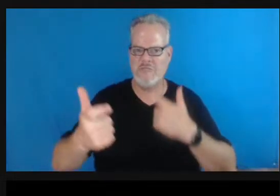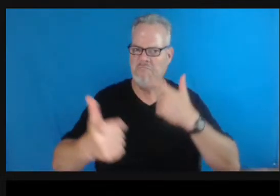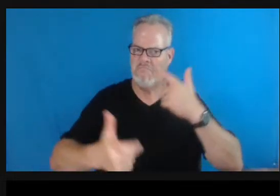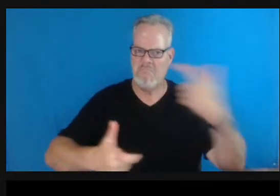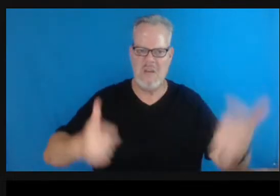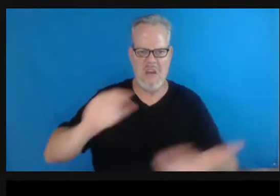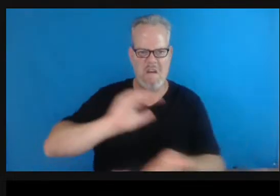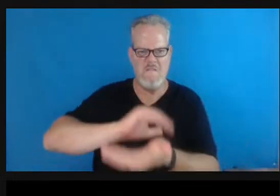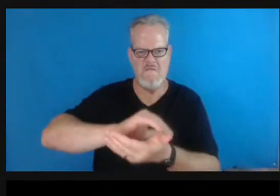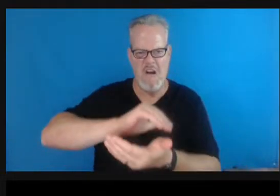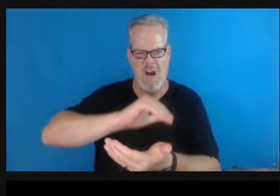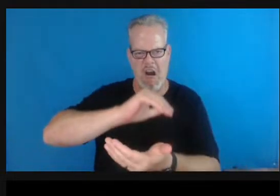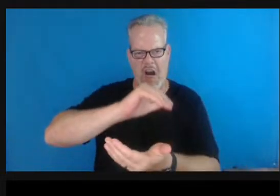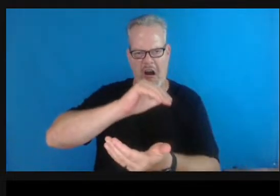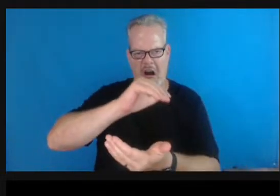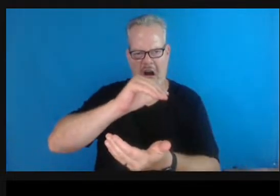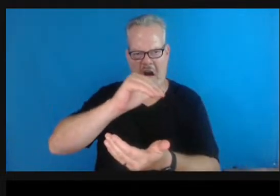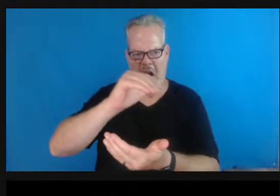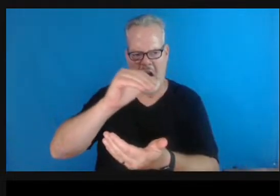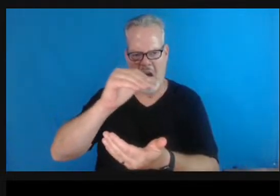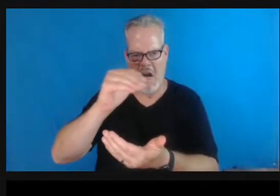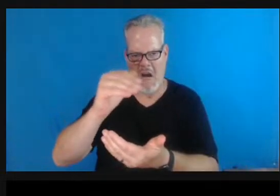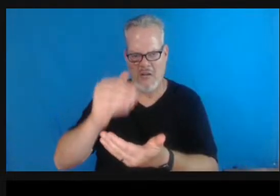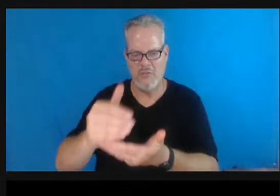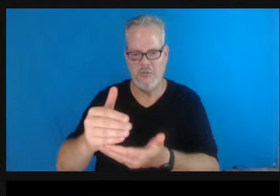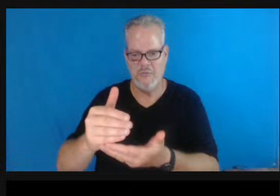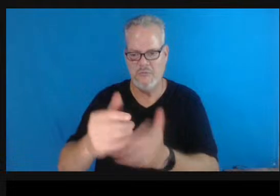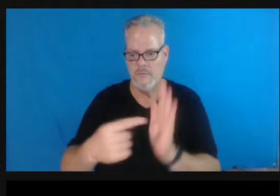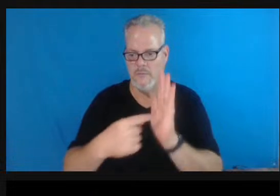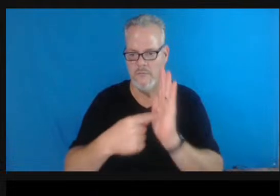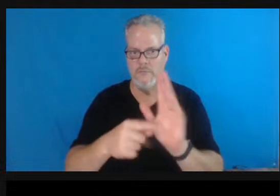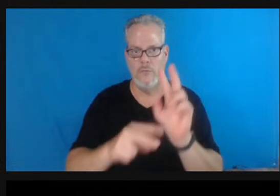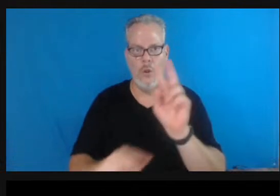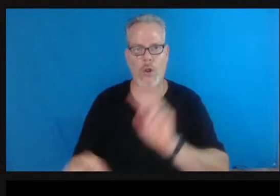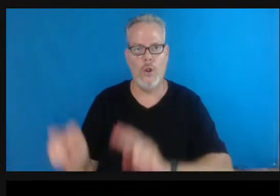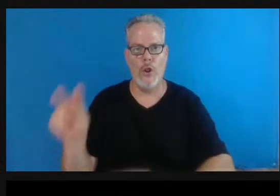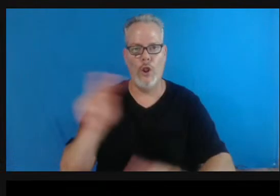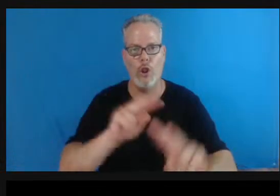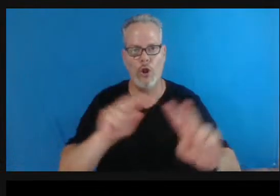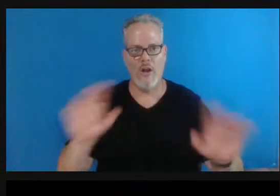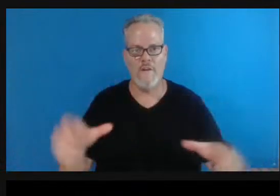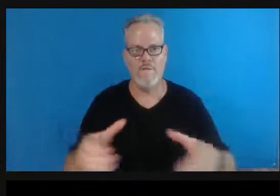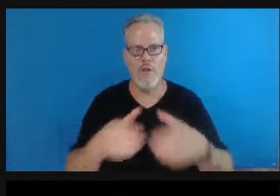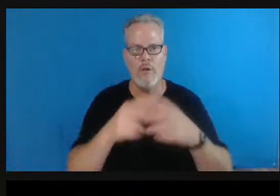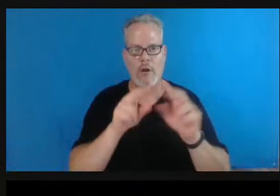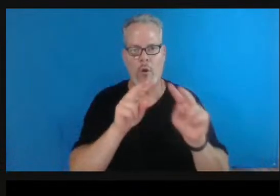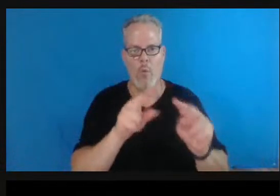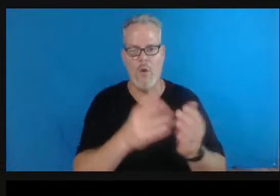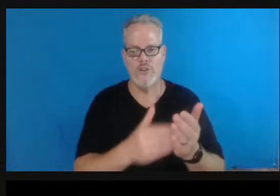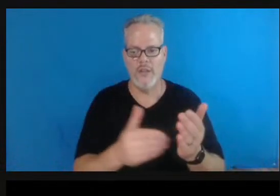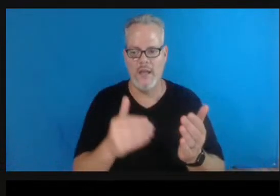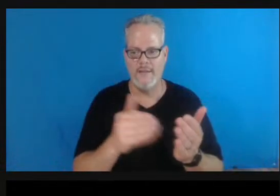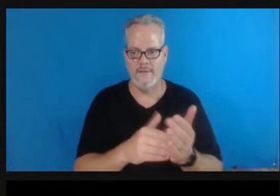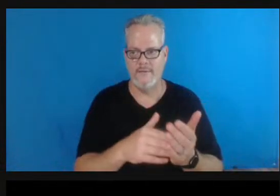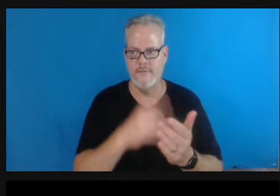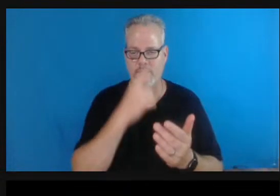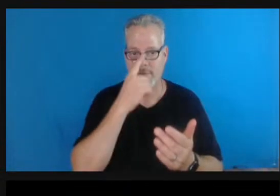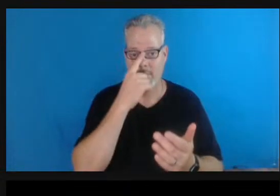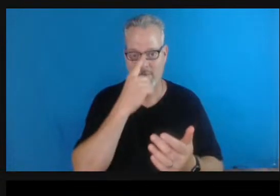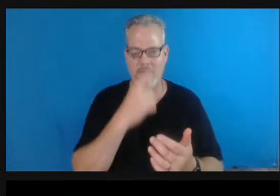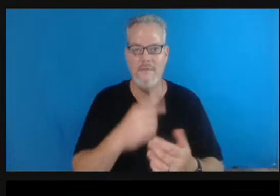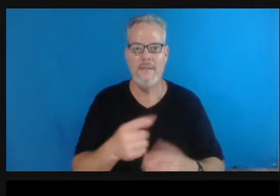to the side. And let me pull up the Volcano Watch one more time here. They note that since